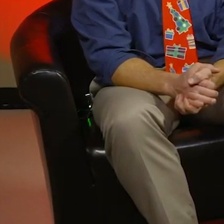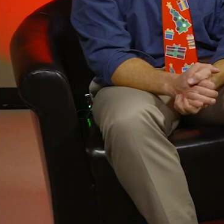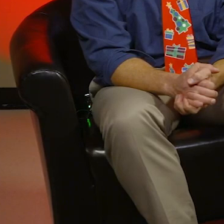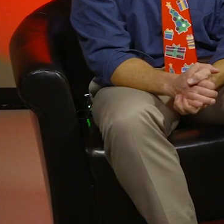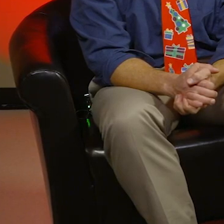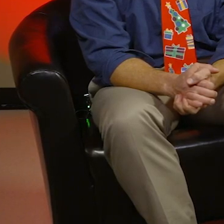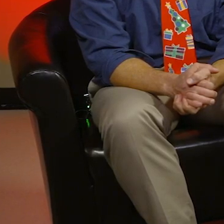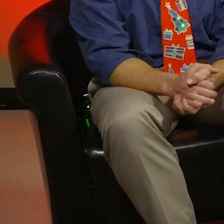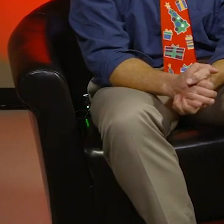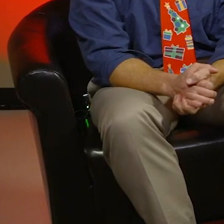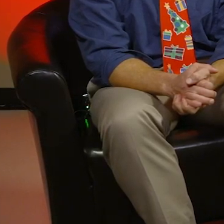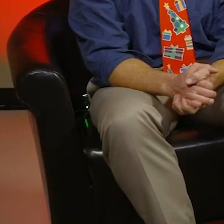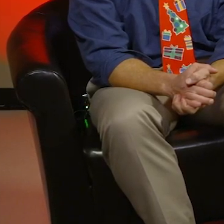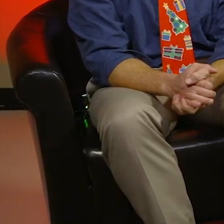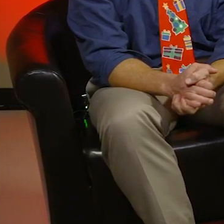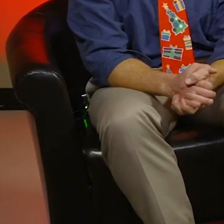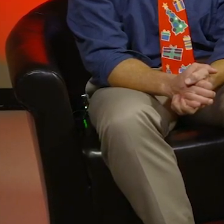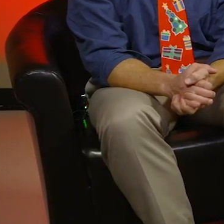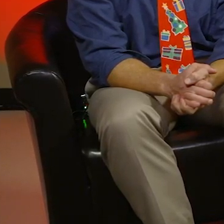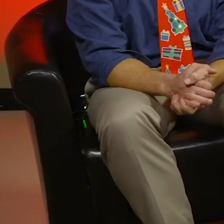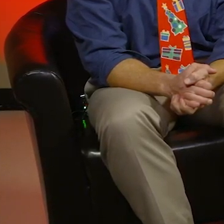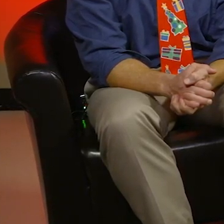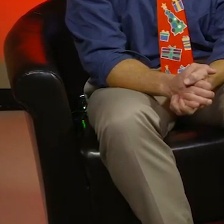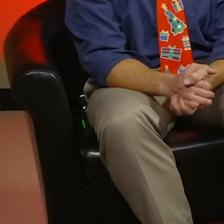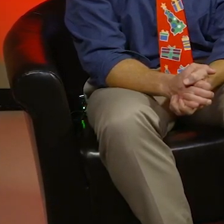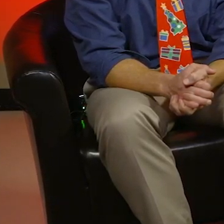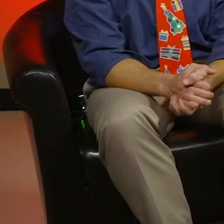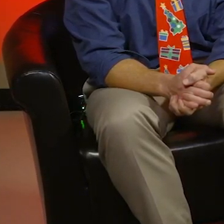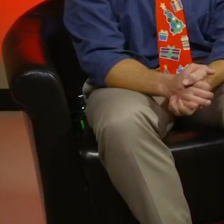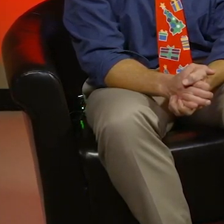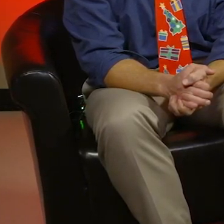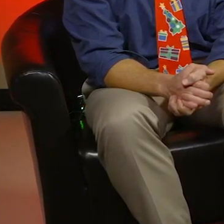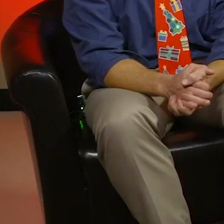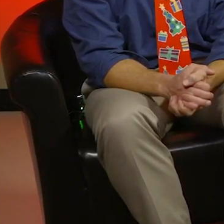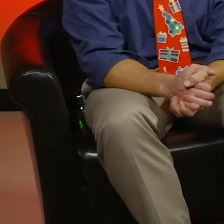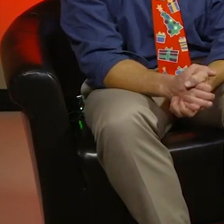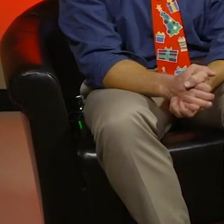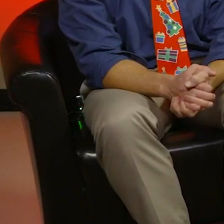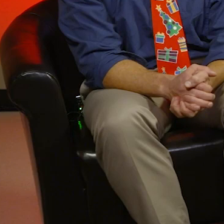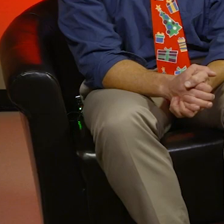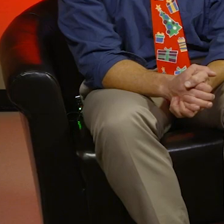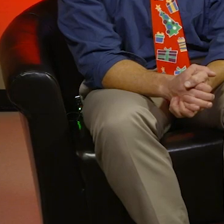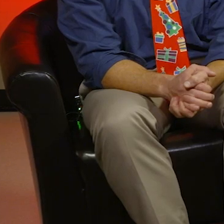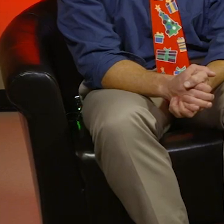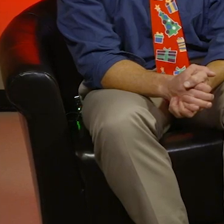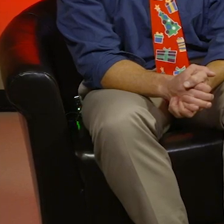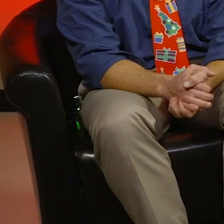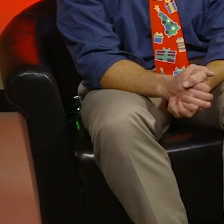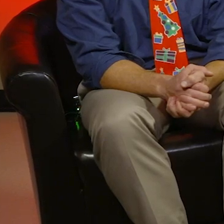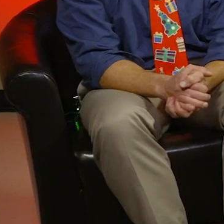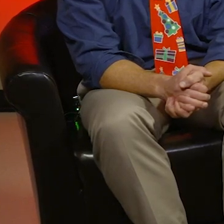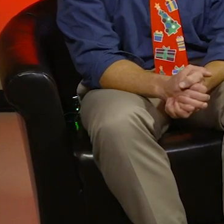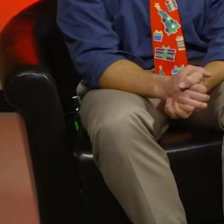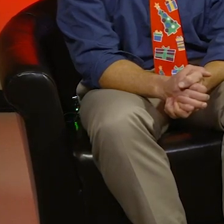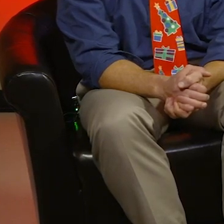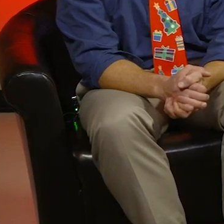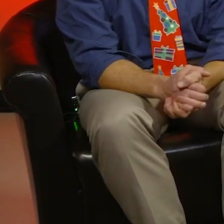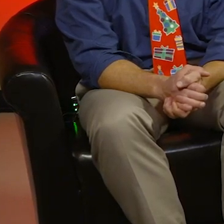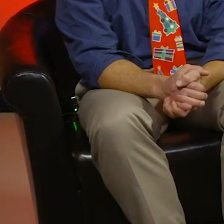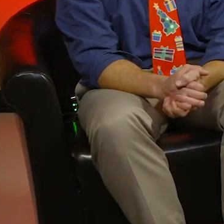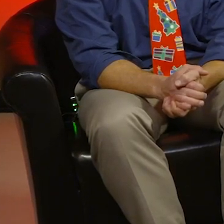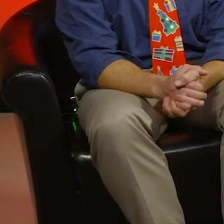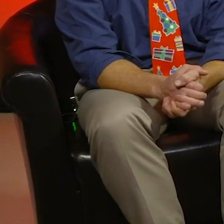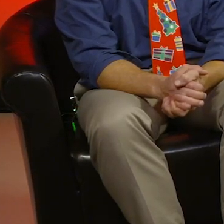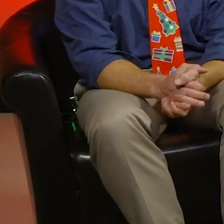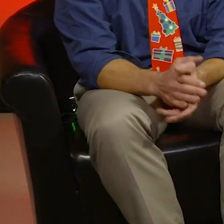a terrible strain on the whole health system right over the holidays. Hawkeye, what were our numbers 1 year ago today? Yeah, you know,